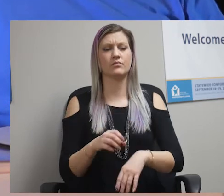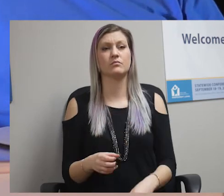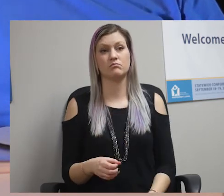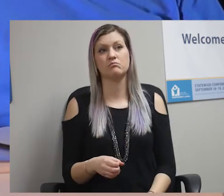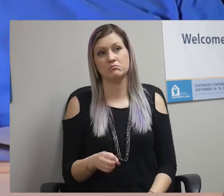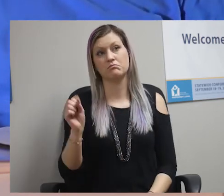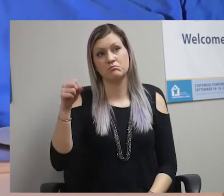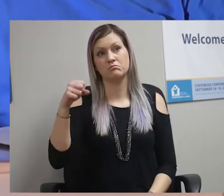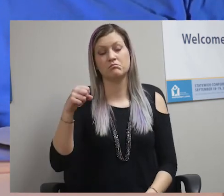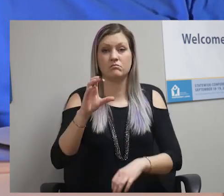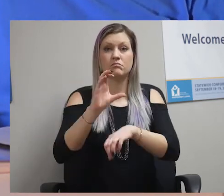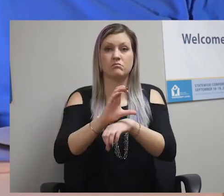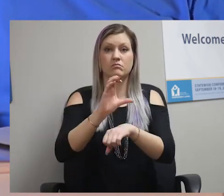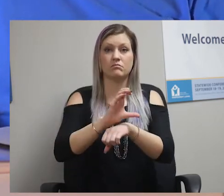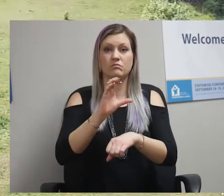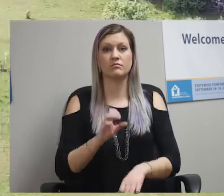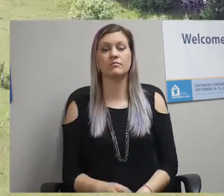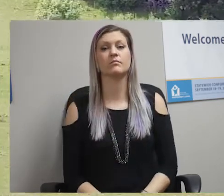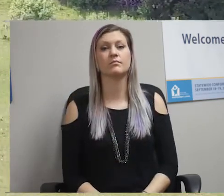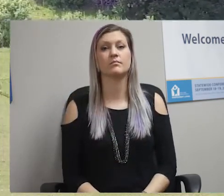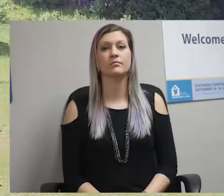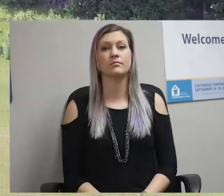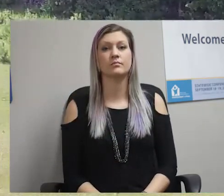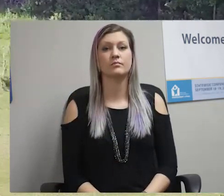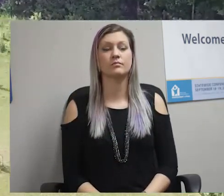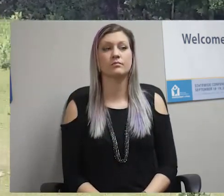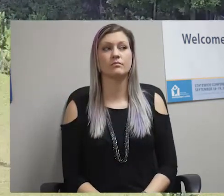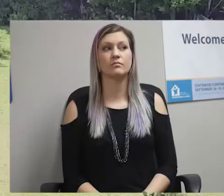Probably the easiest way to get started.